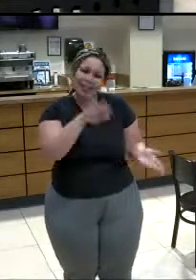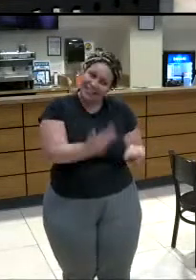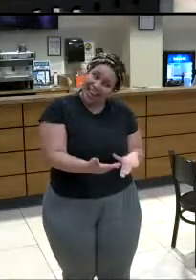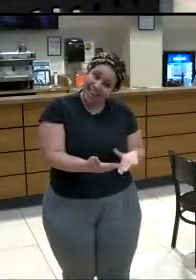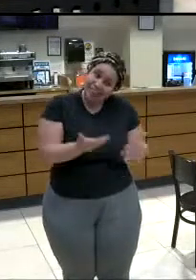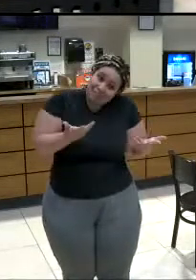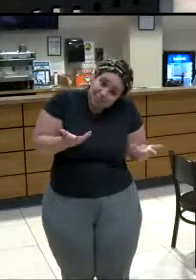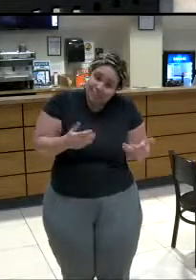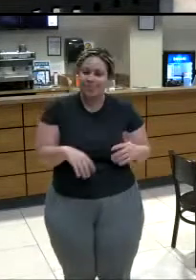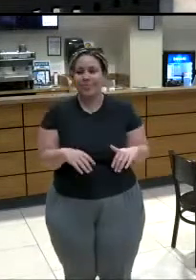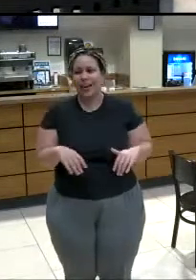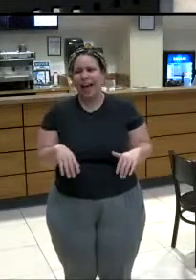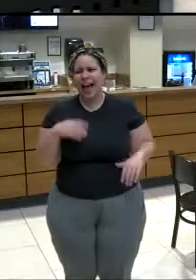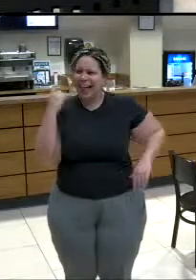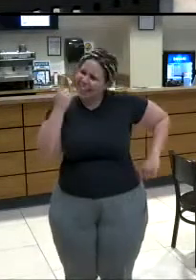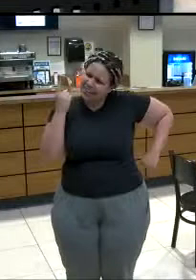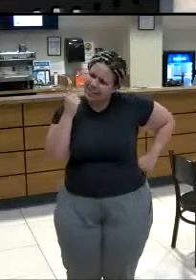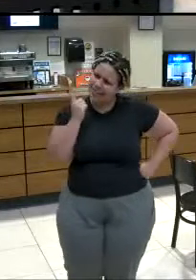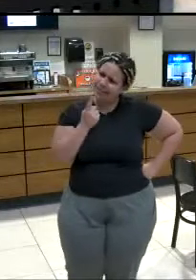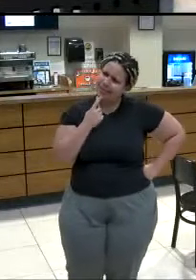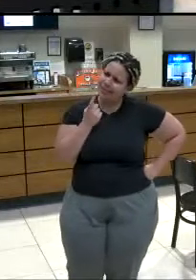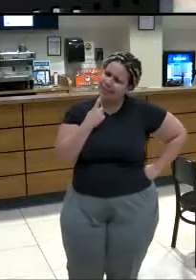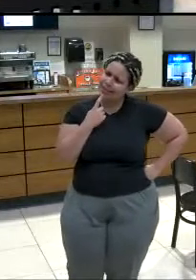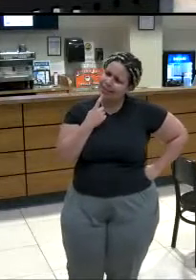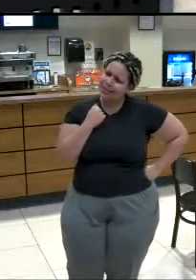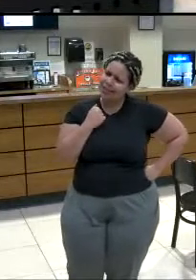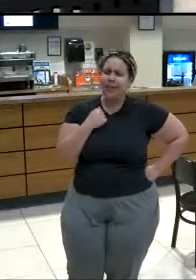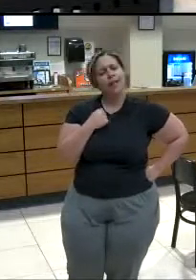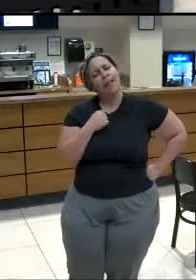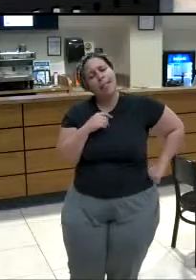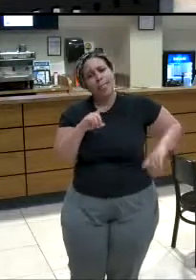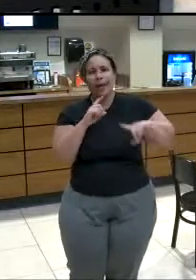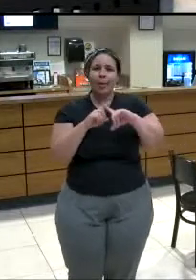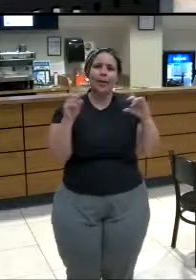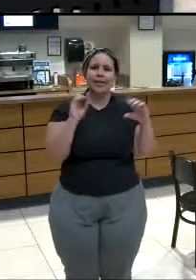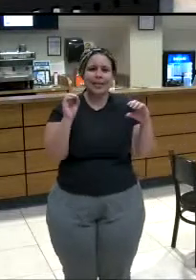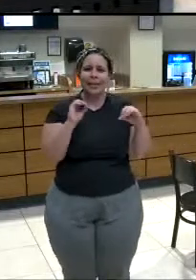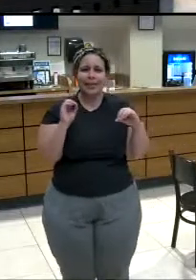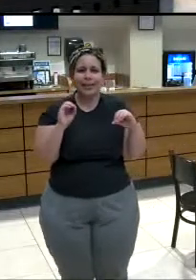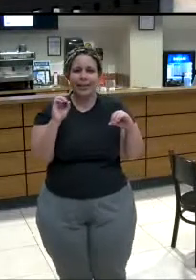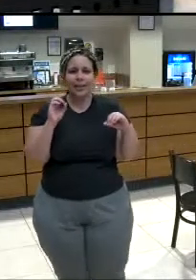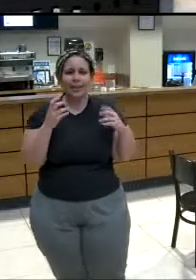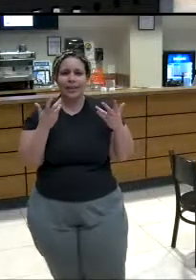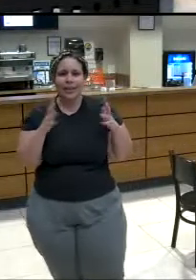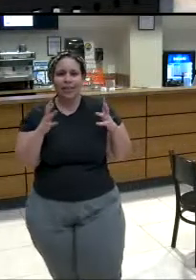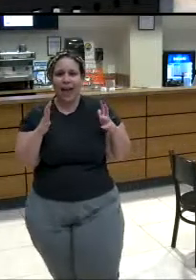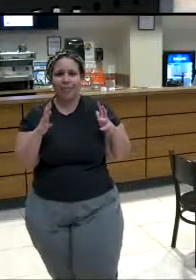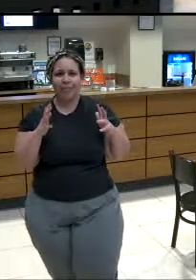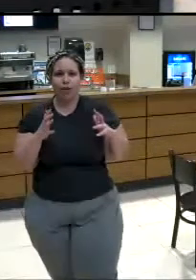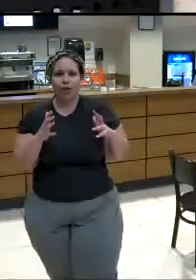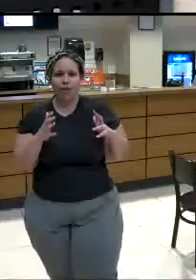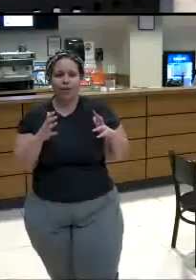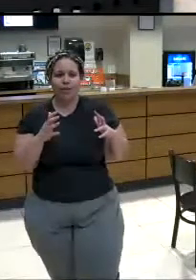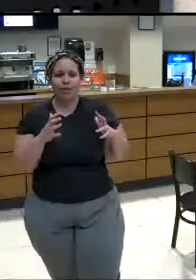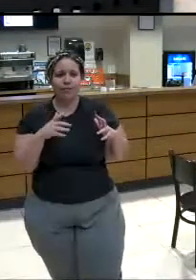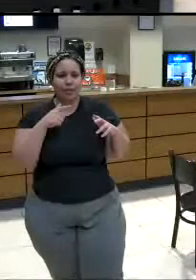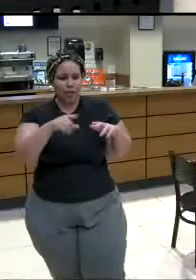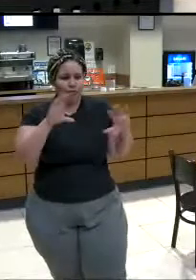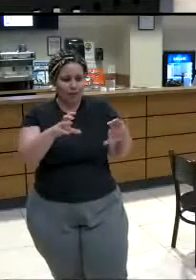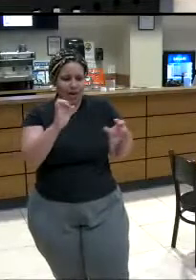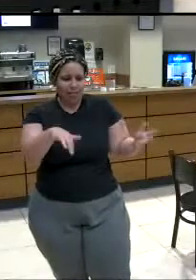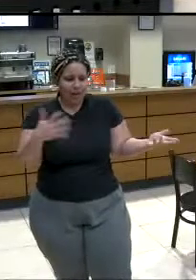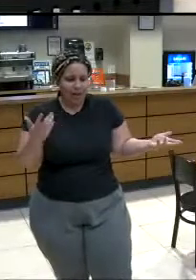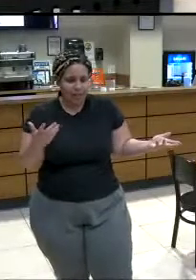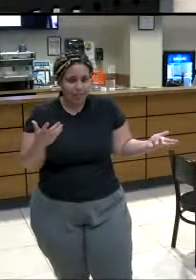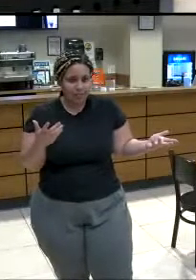I think so. I mean, it is that way in that there's nothing to be done after the fact. Does that